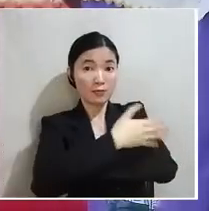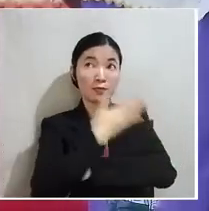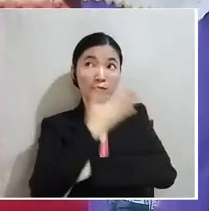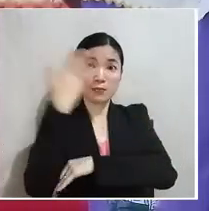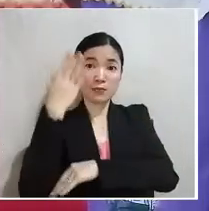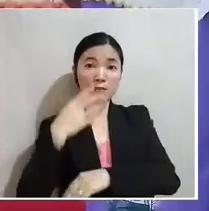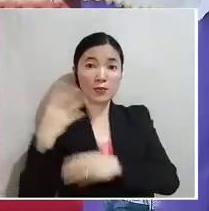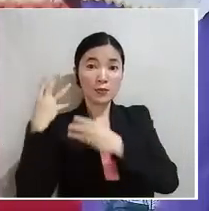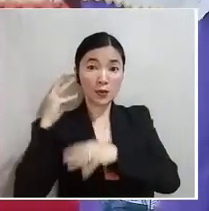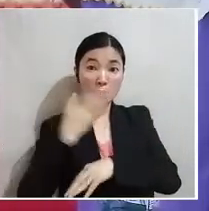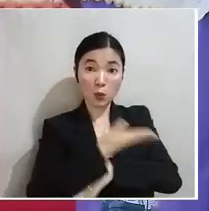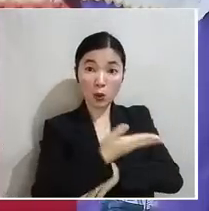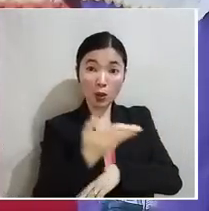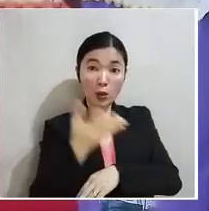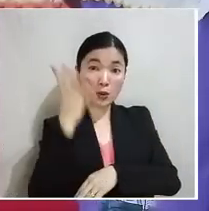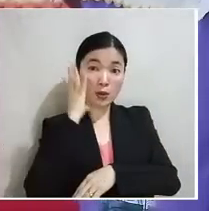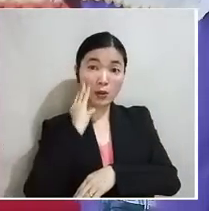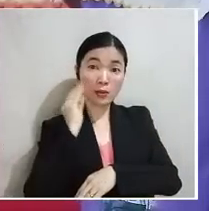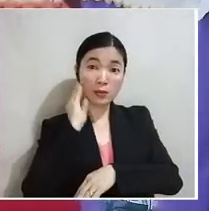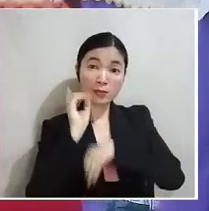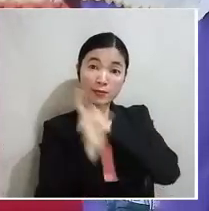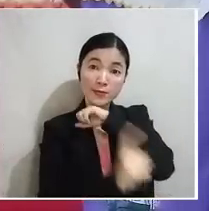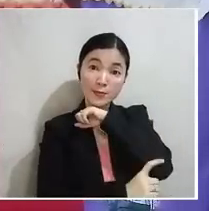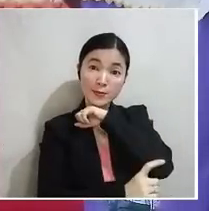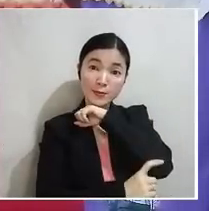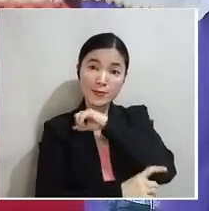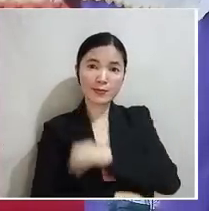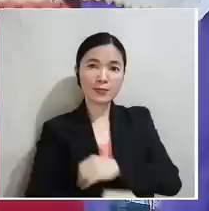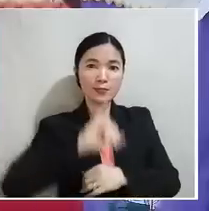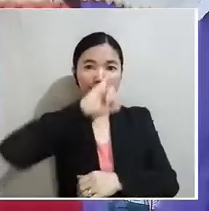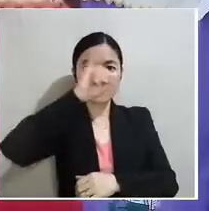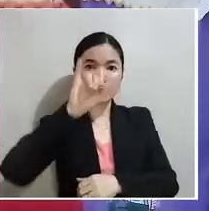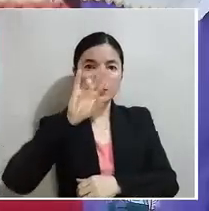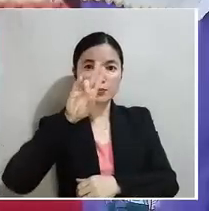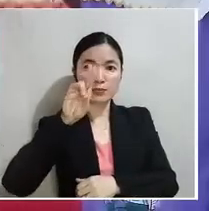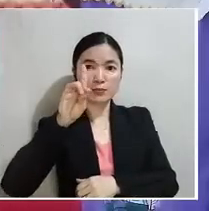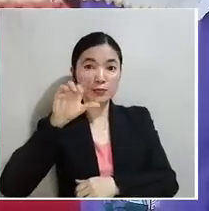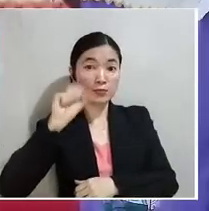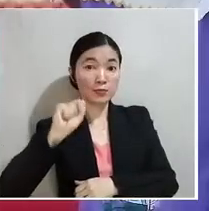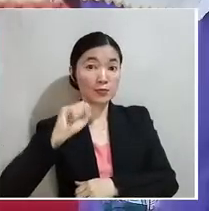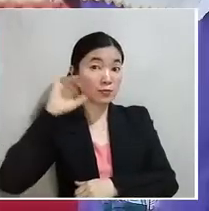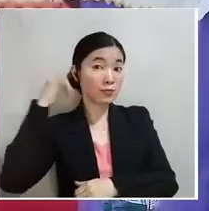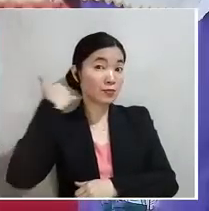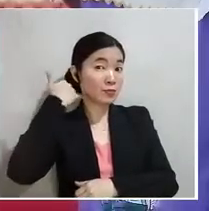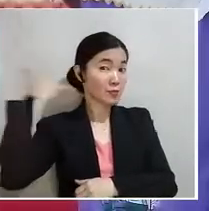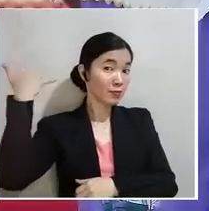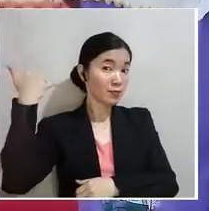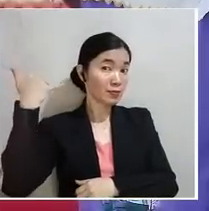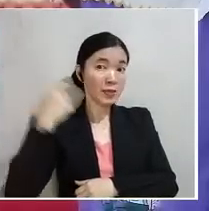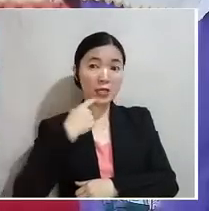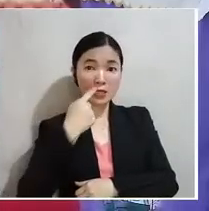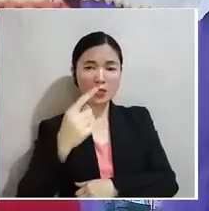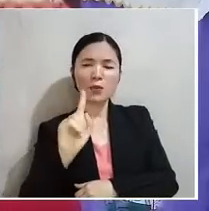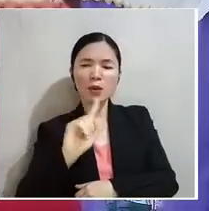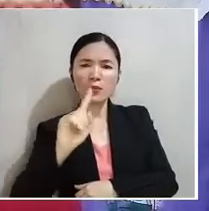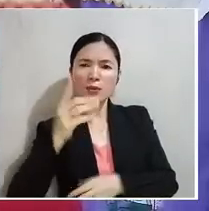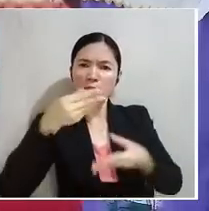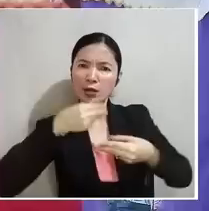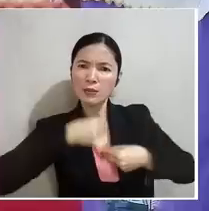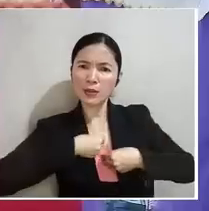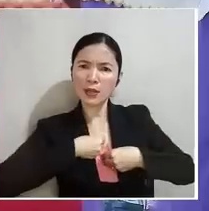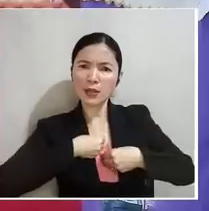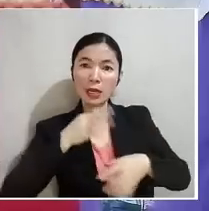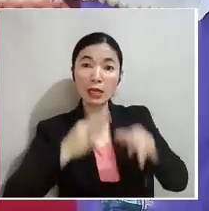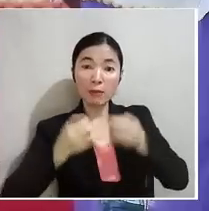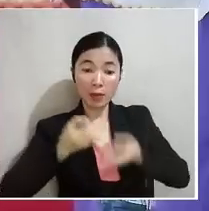tempted. Judas said, "What will you give me if I hand him over to